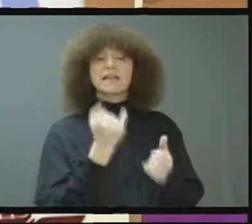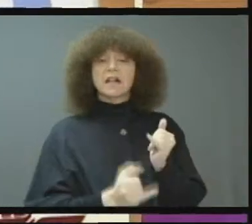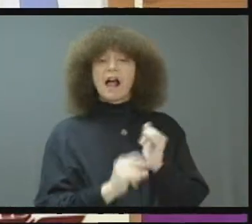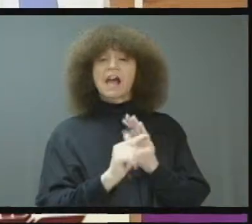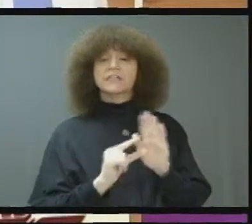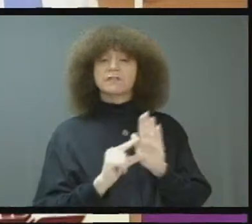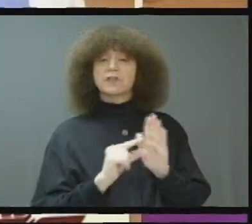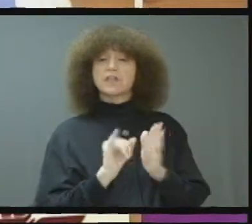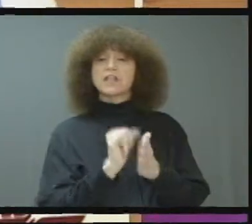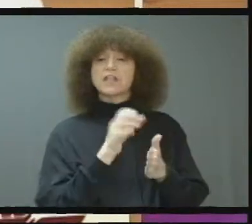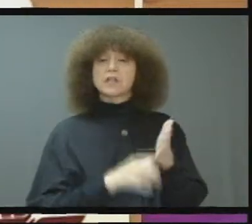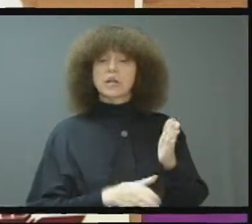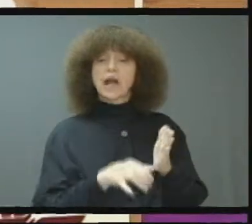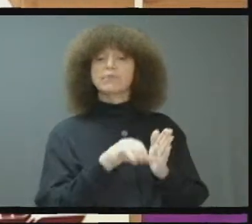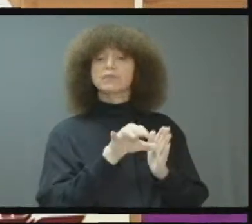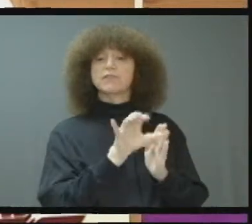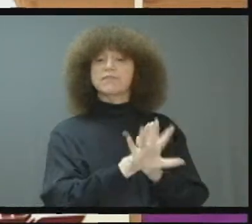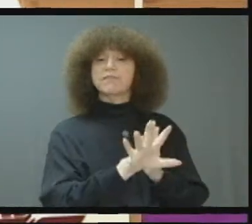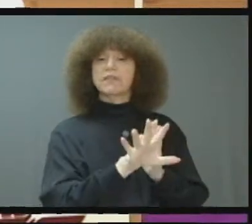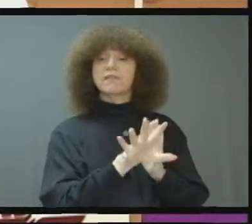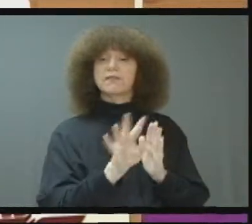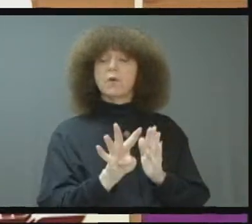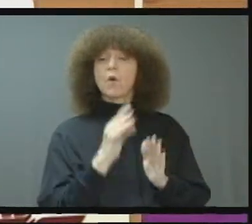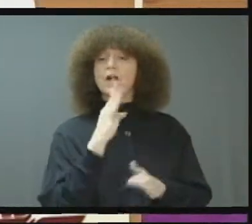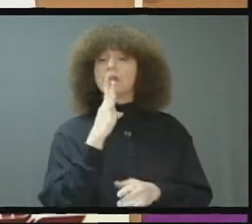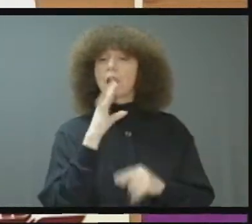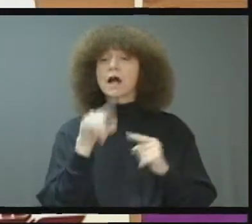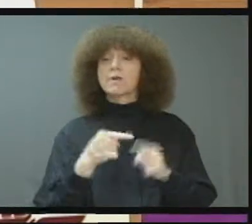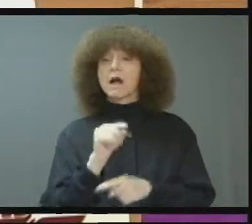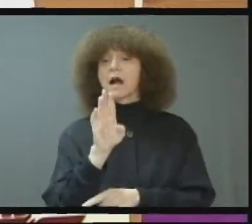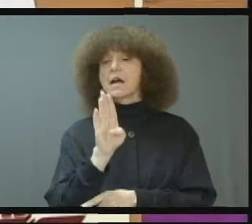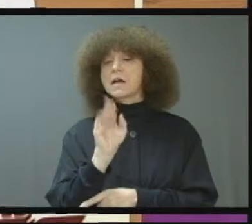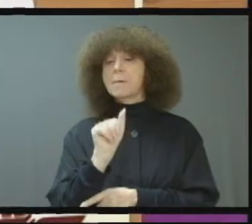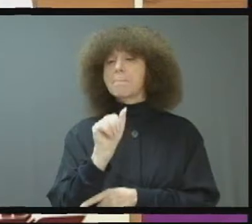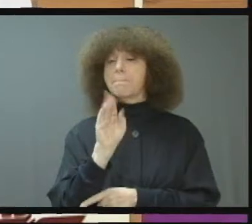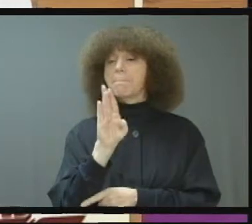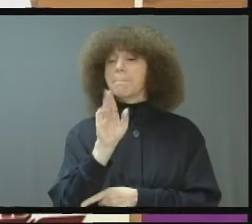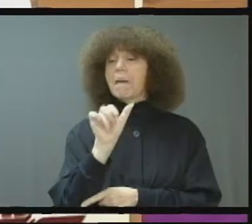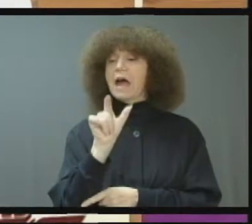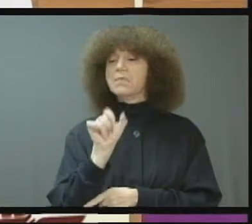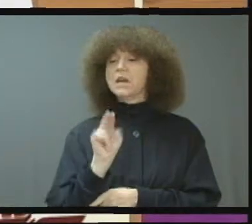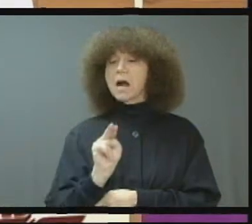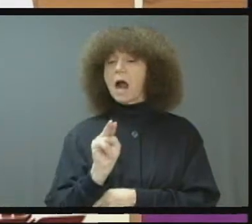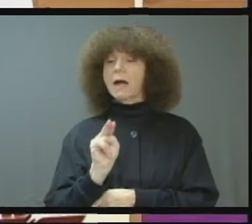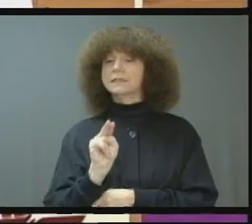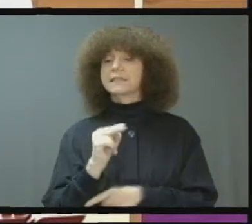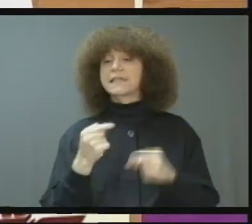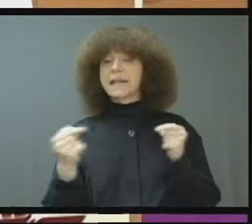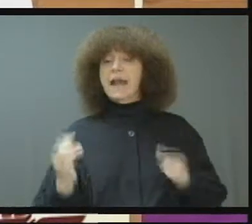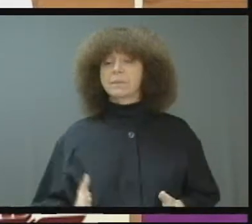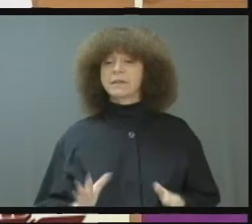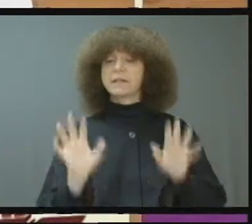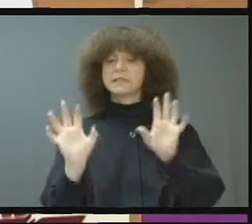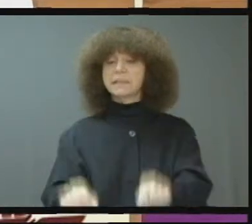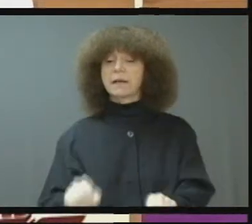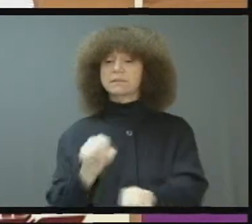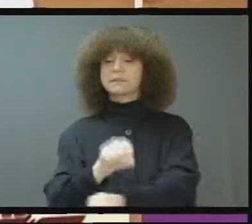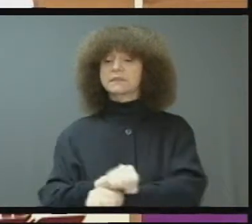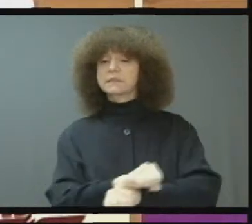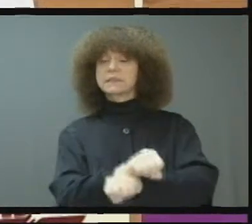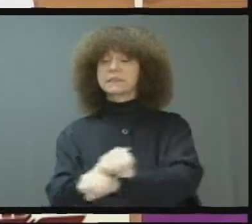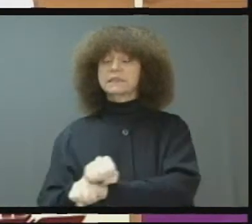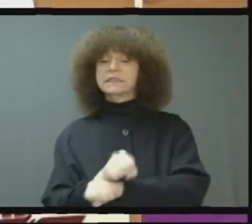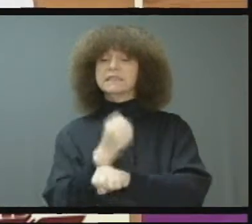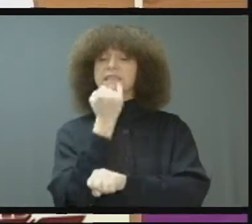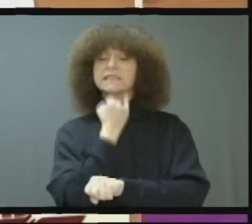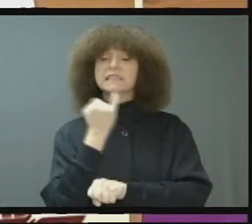this chapter, 64, tell of the time when the Babylonians came and destroyed the country and took the people into exile. Isaiah